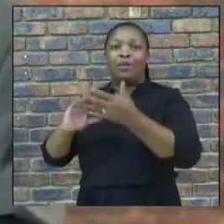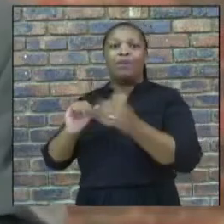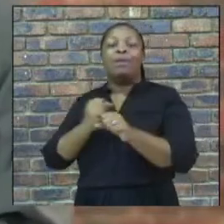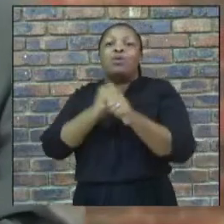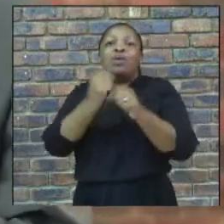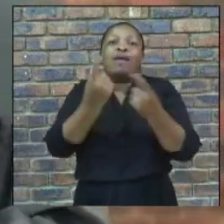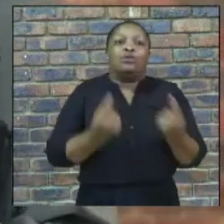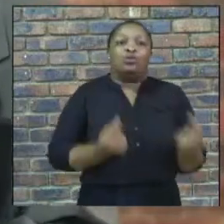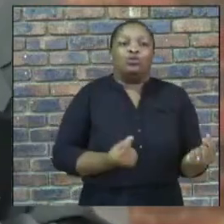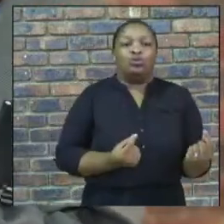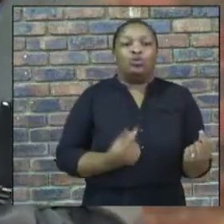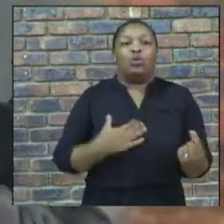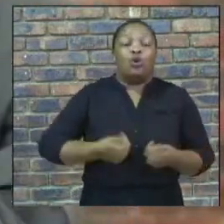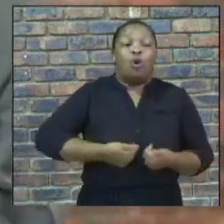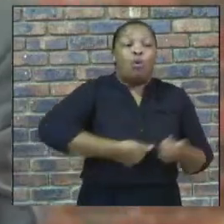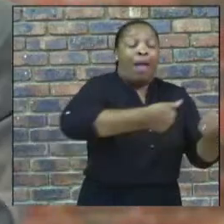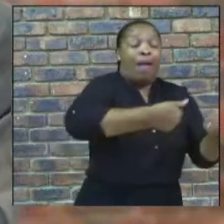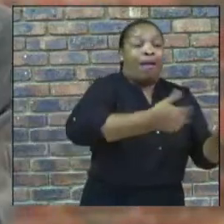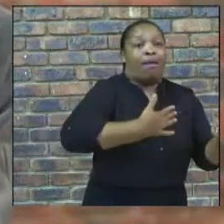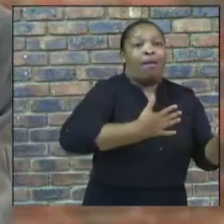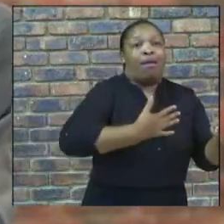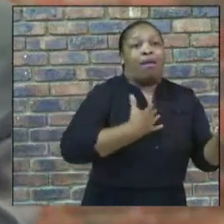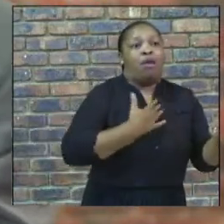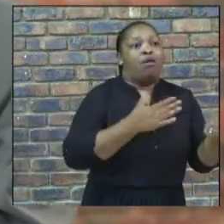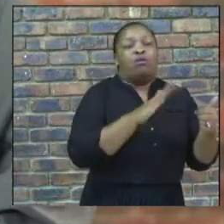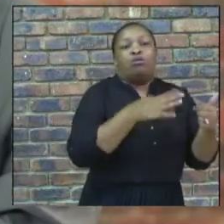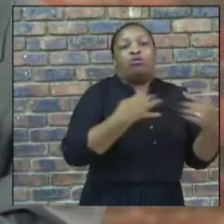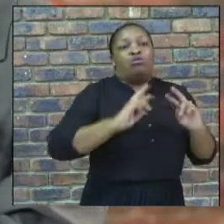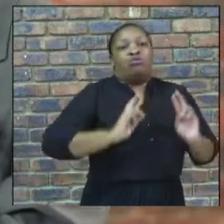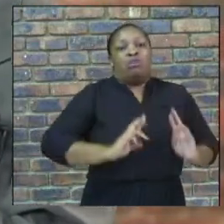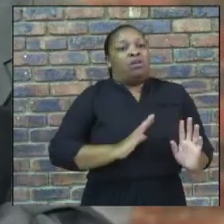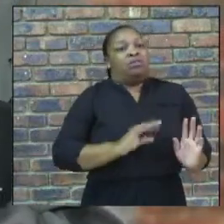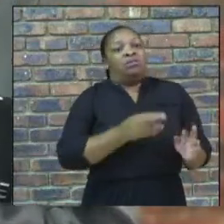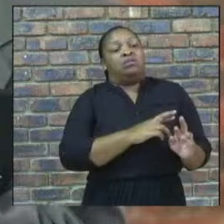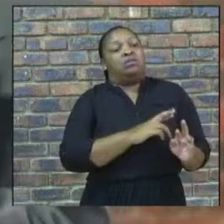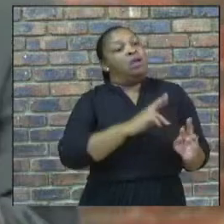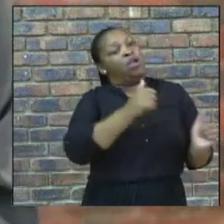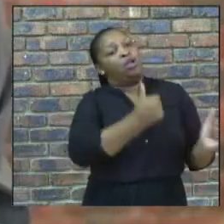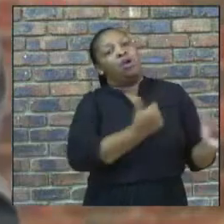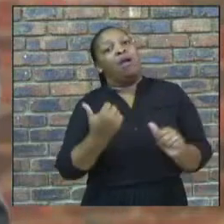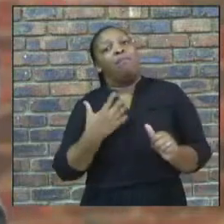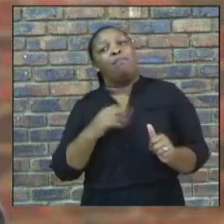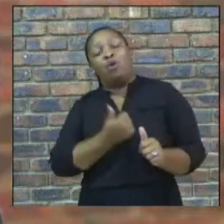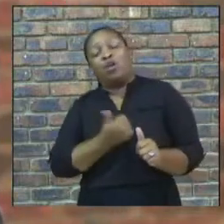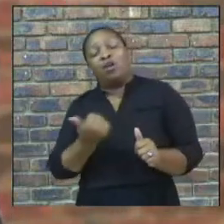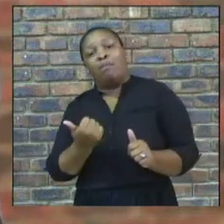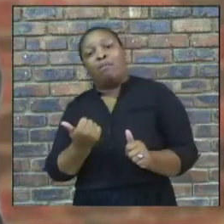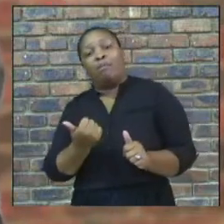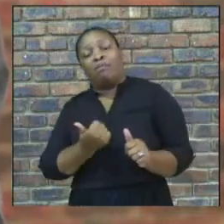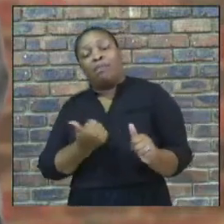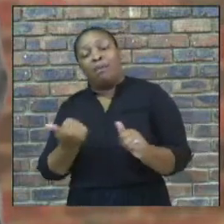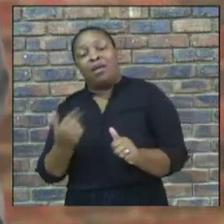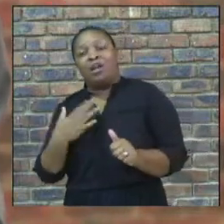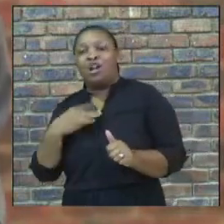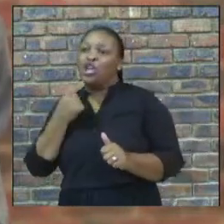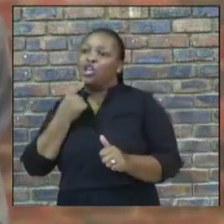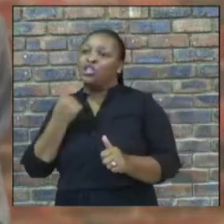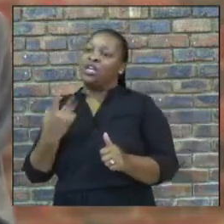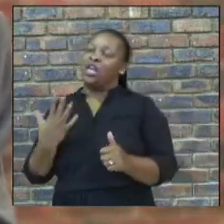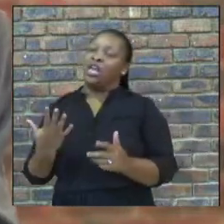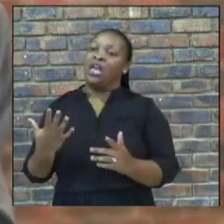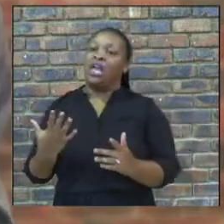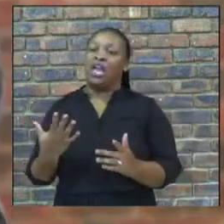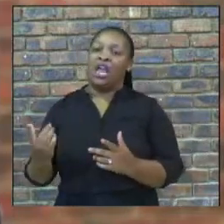way. If you have got your CK document, then it's fine. What about the knowledge that you must have to be a